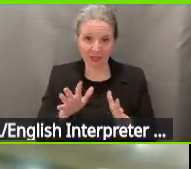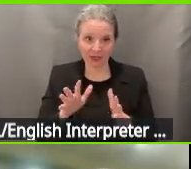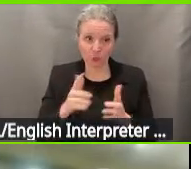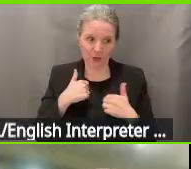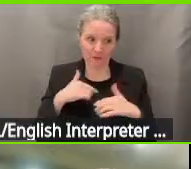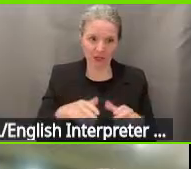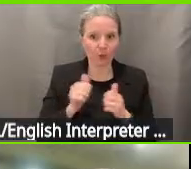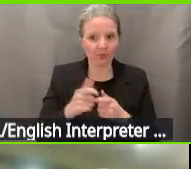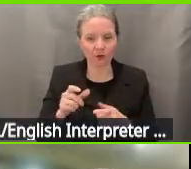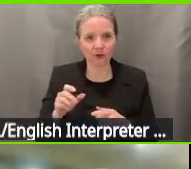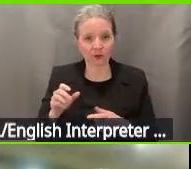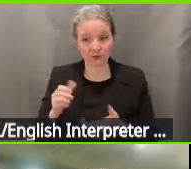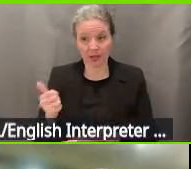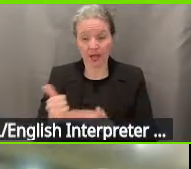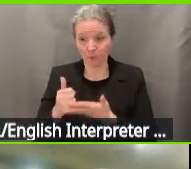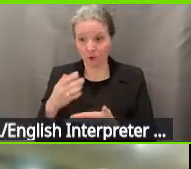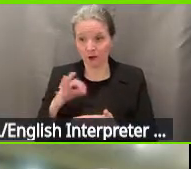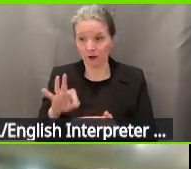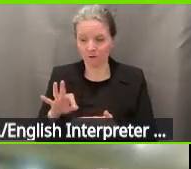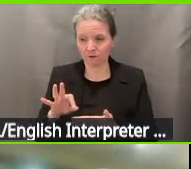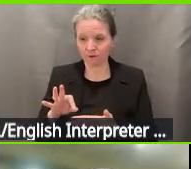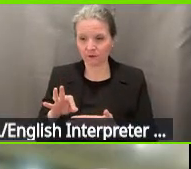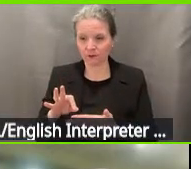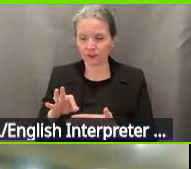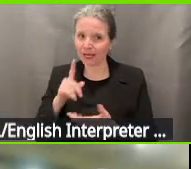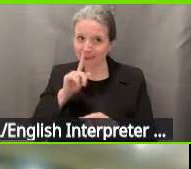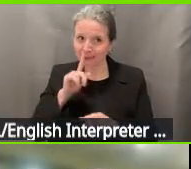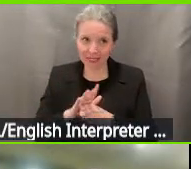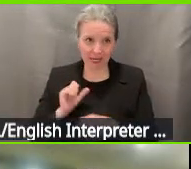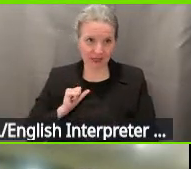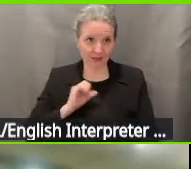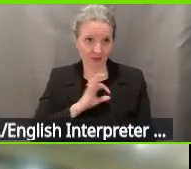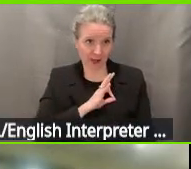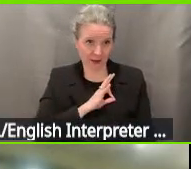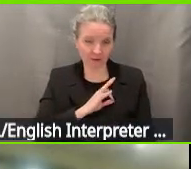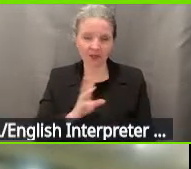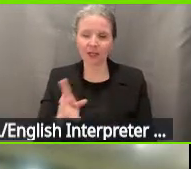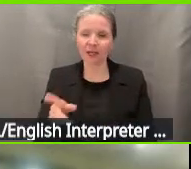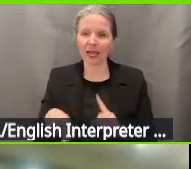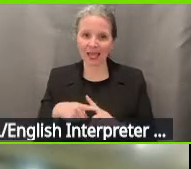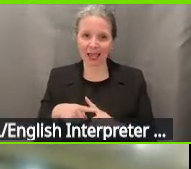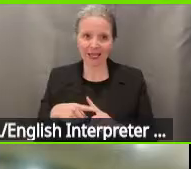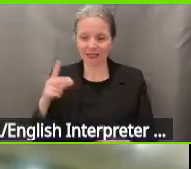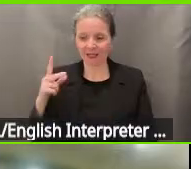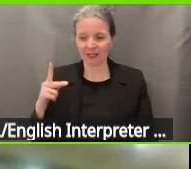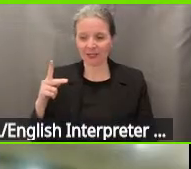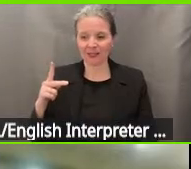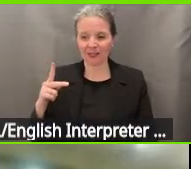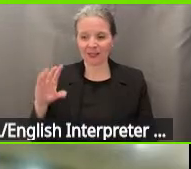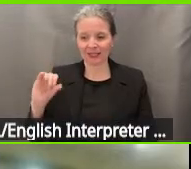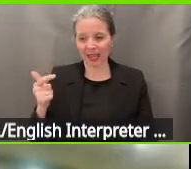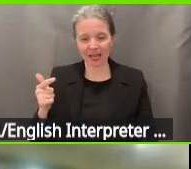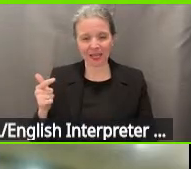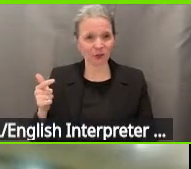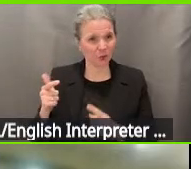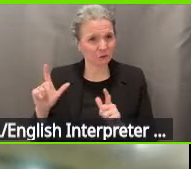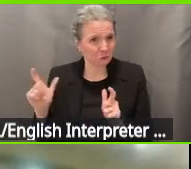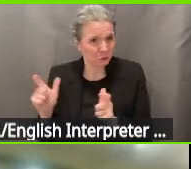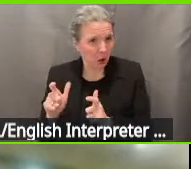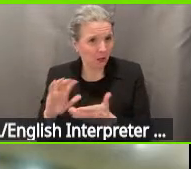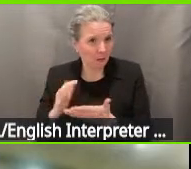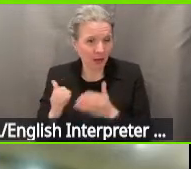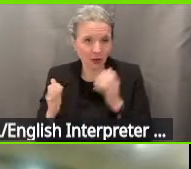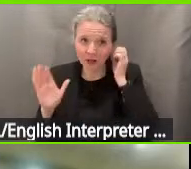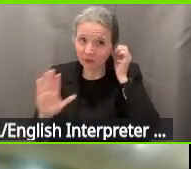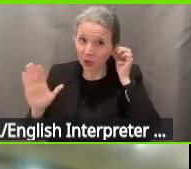done without the help of really a dedicated staff, and CAG was a relatively small amount of